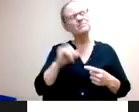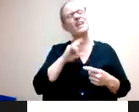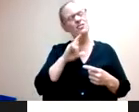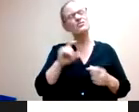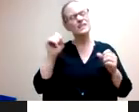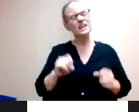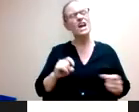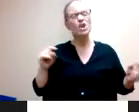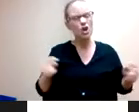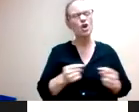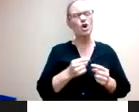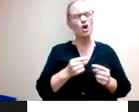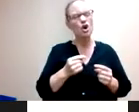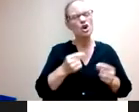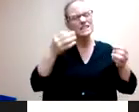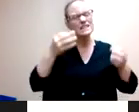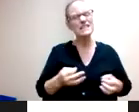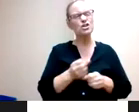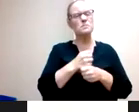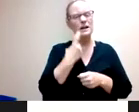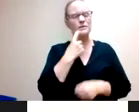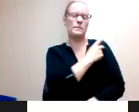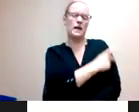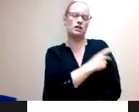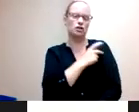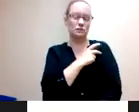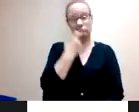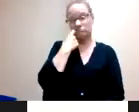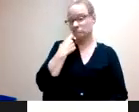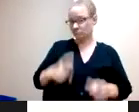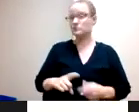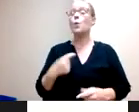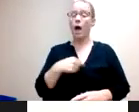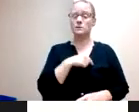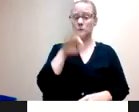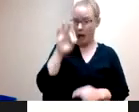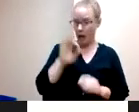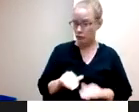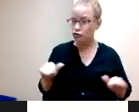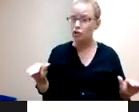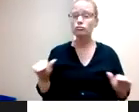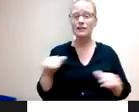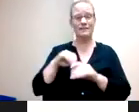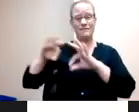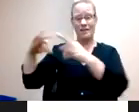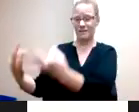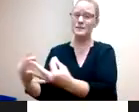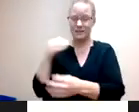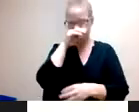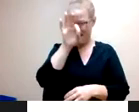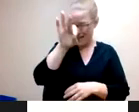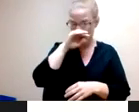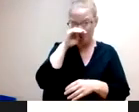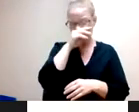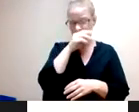of the decisions for the patient. We recently had a case where there were 9 children with a couple